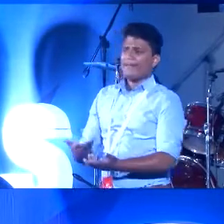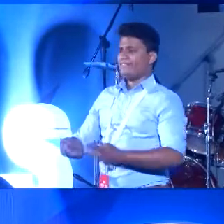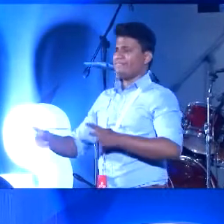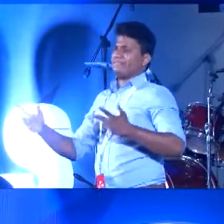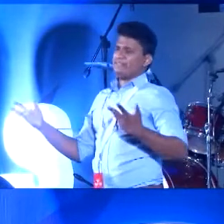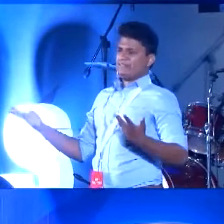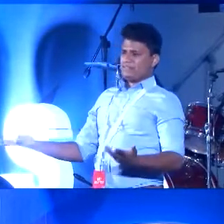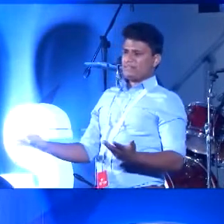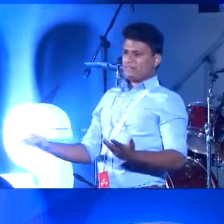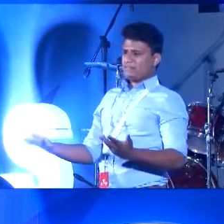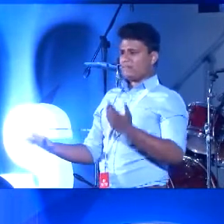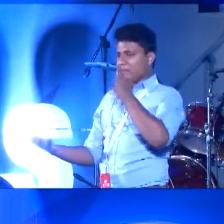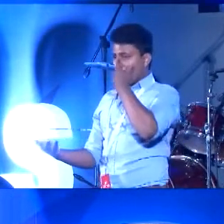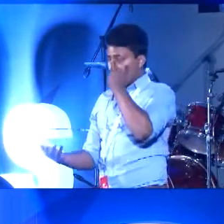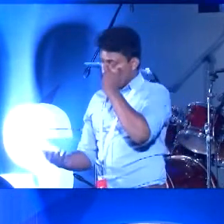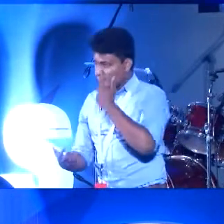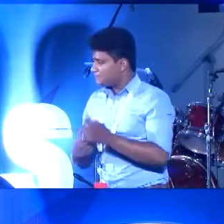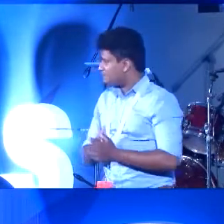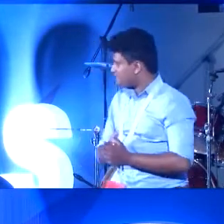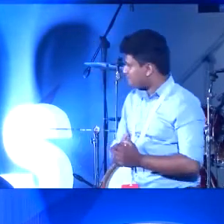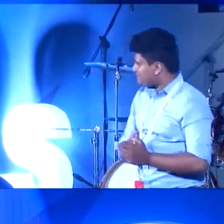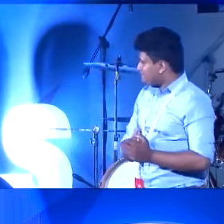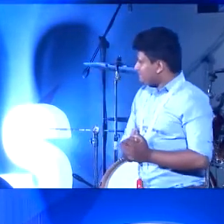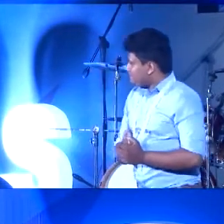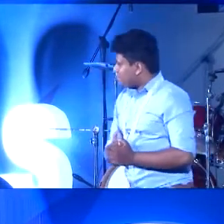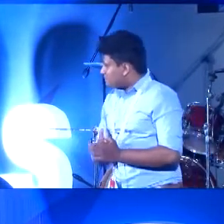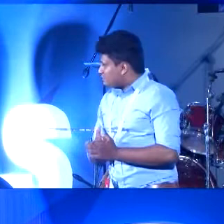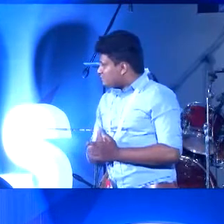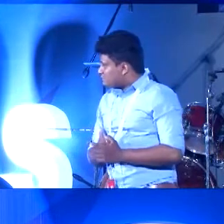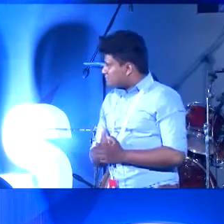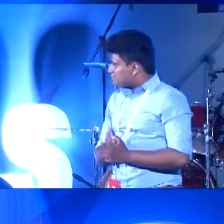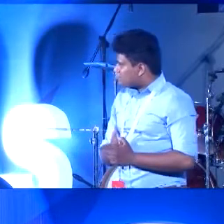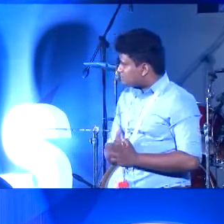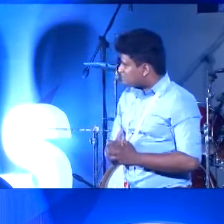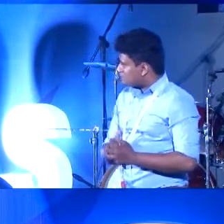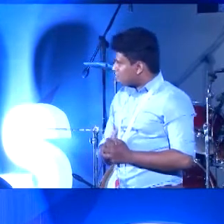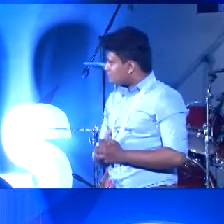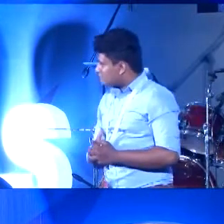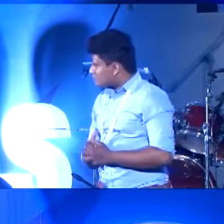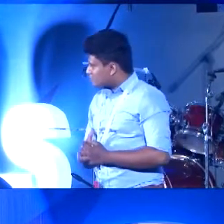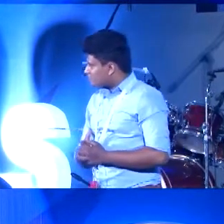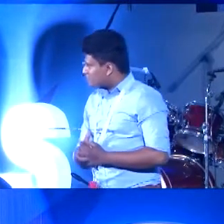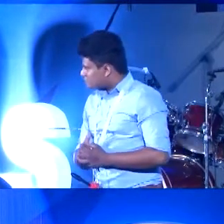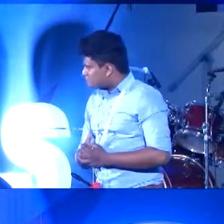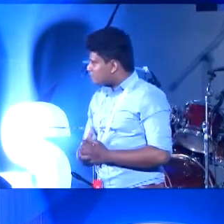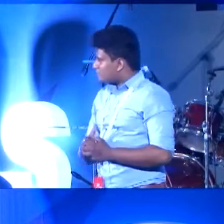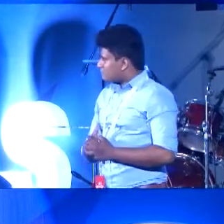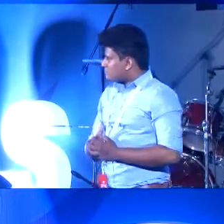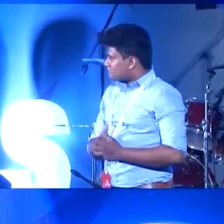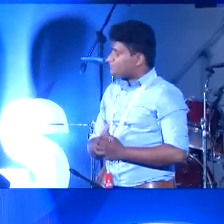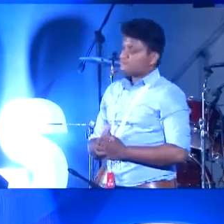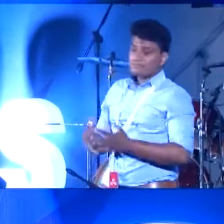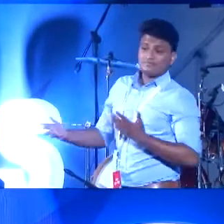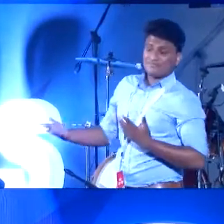Apart from fixing it, fixing some part of the problem, it also altered my definition of fear